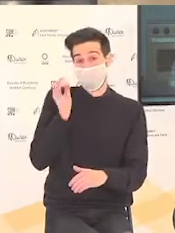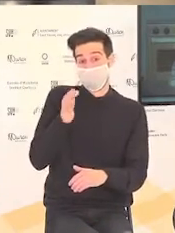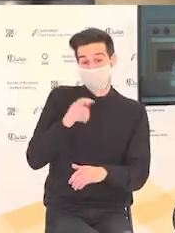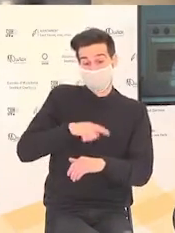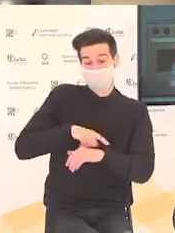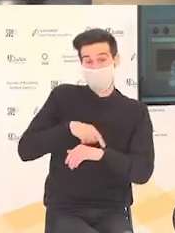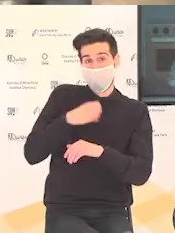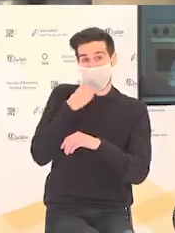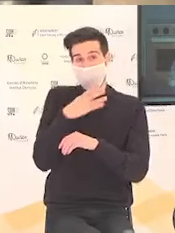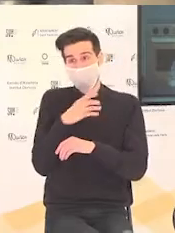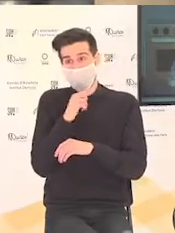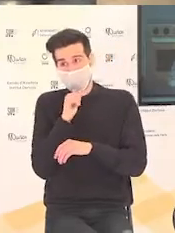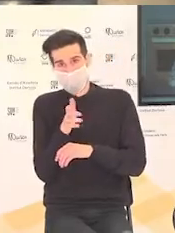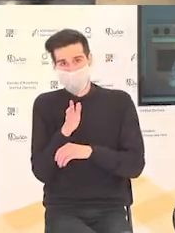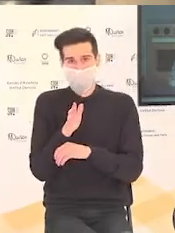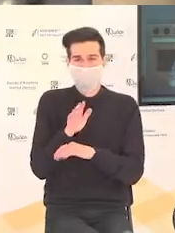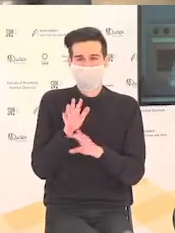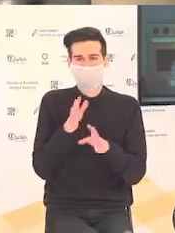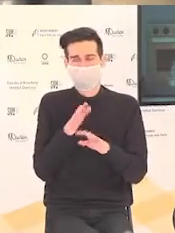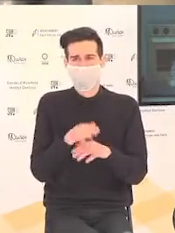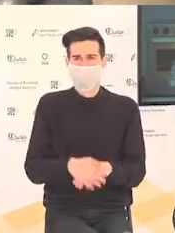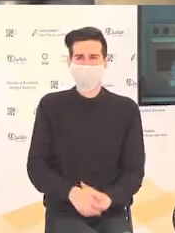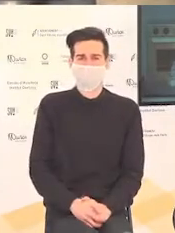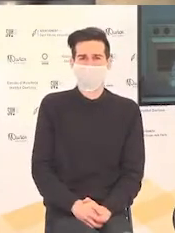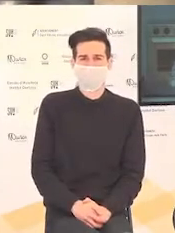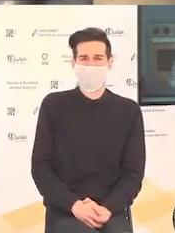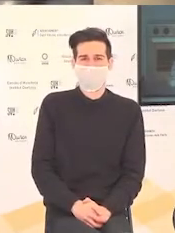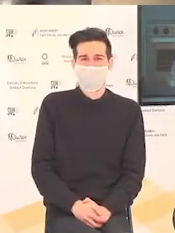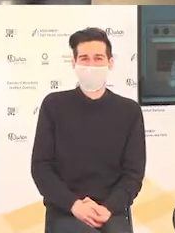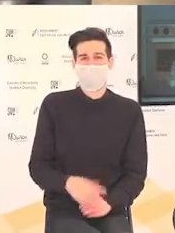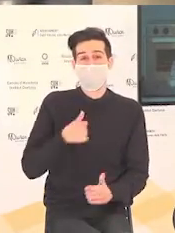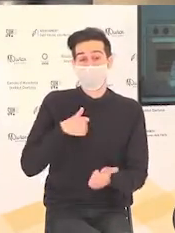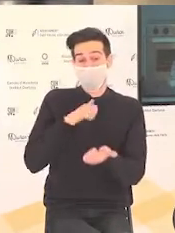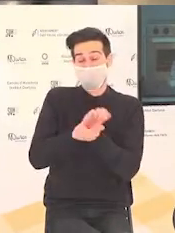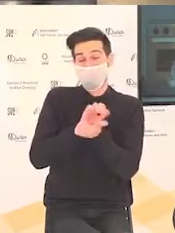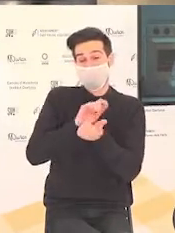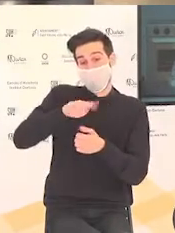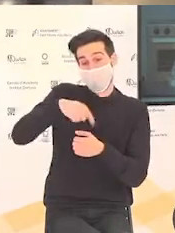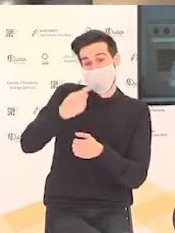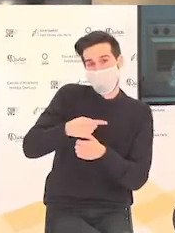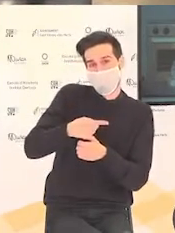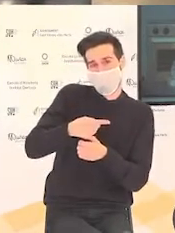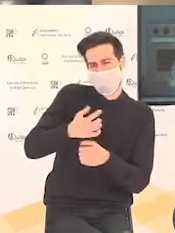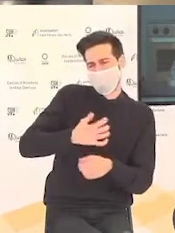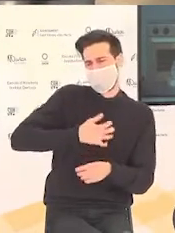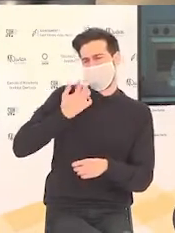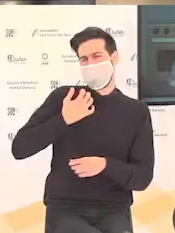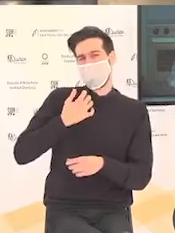We'll be okay. It's just the guy after me is not going to be happy. Bueno, espero que los que vengan después no se enfaden.